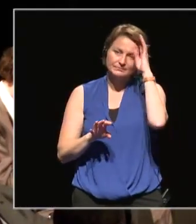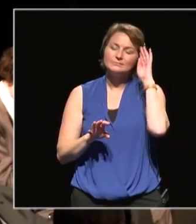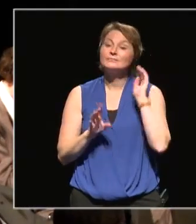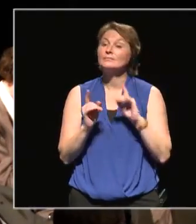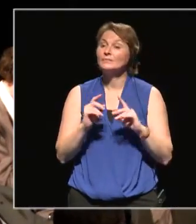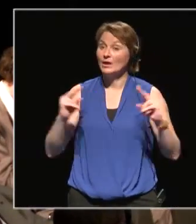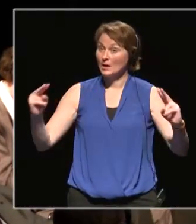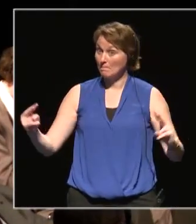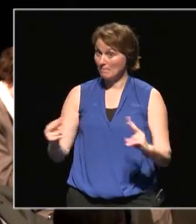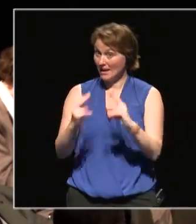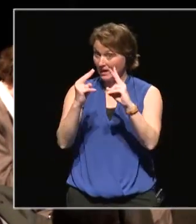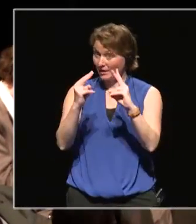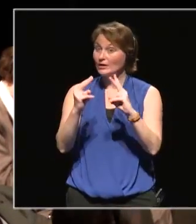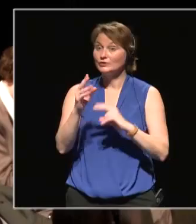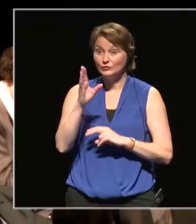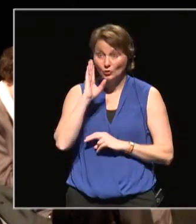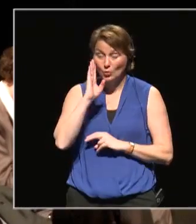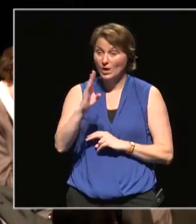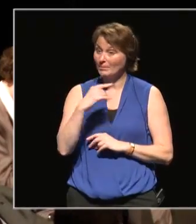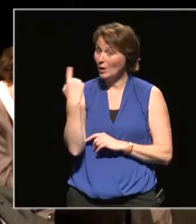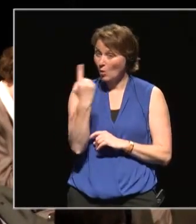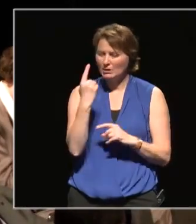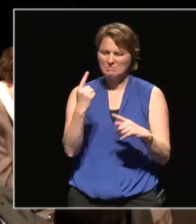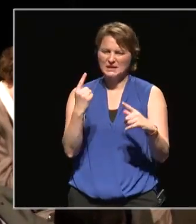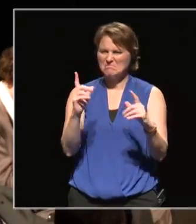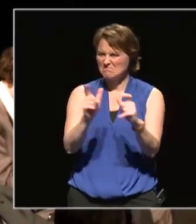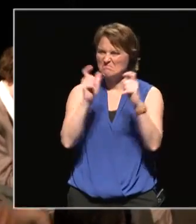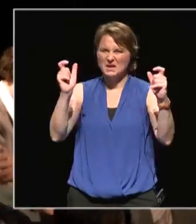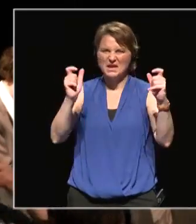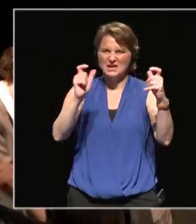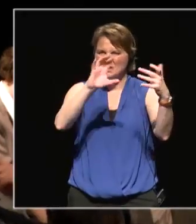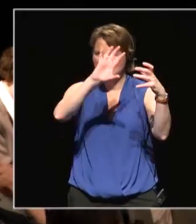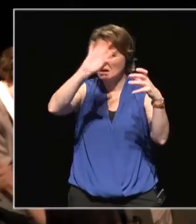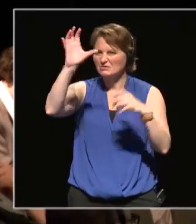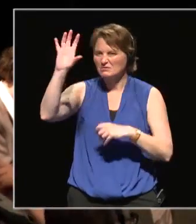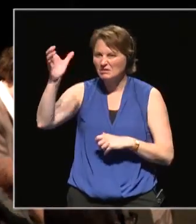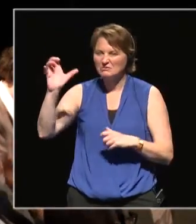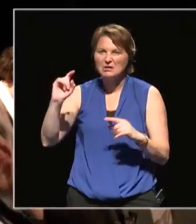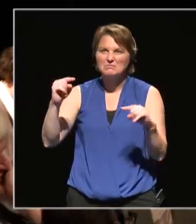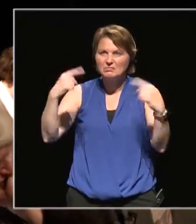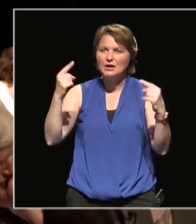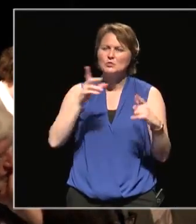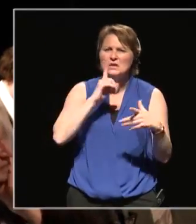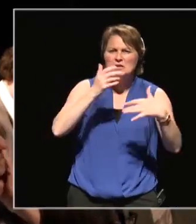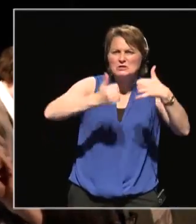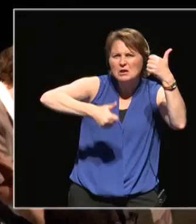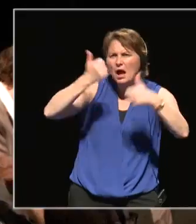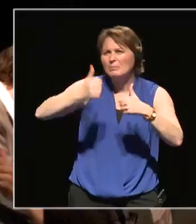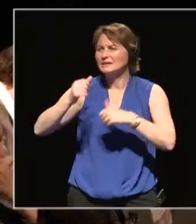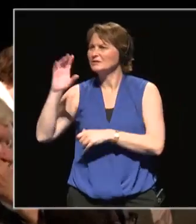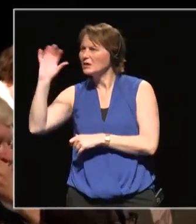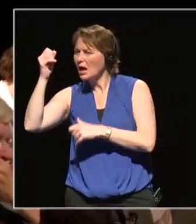the Paris deal going to be a deal for the big emitters only? Is it going to address the questions of competition and carbon leakage